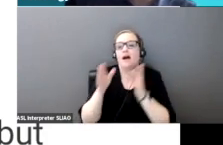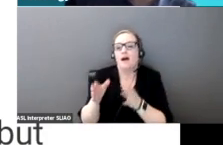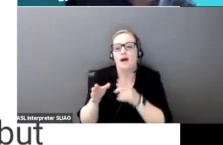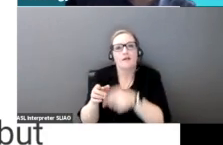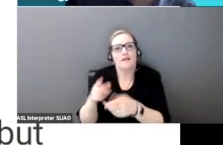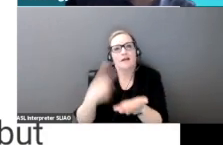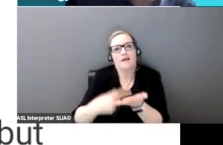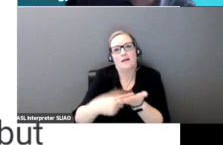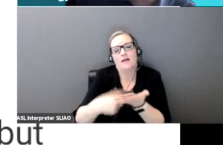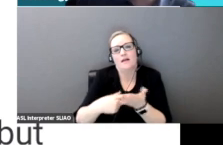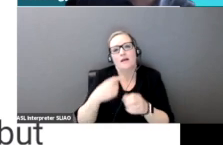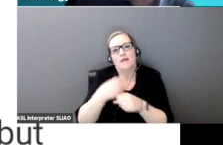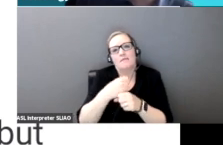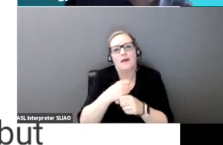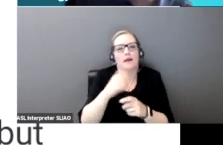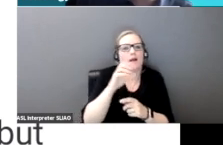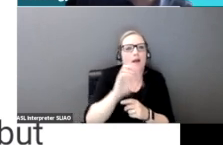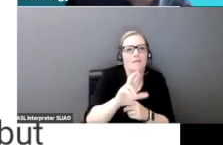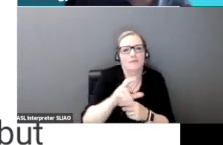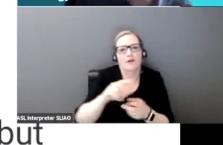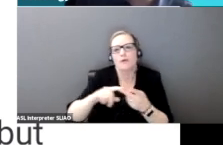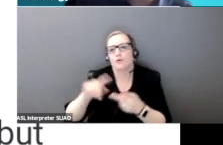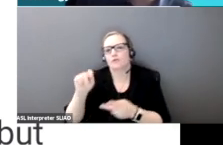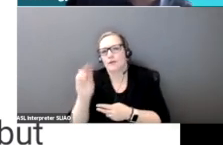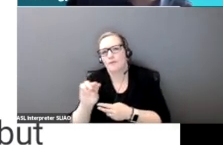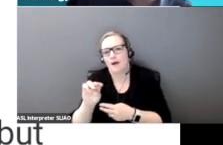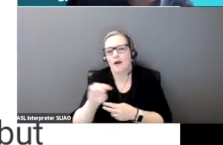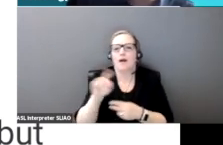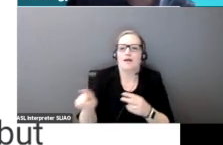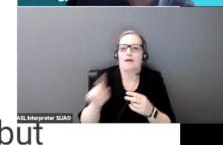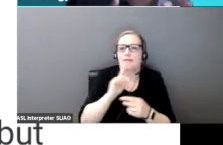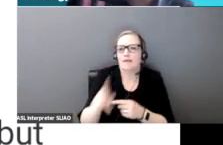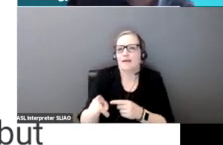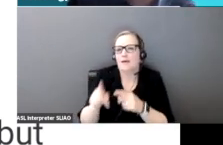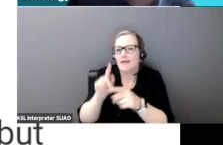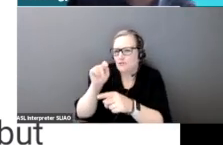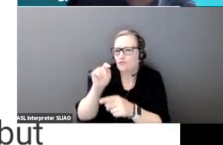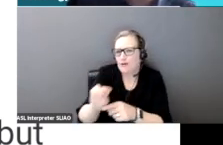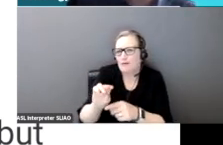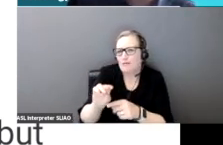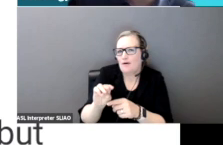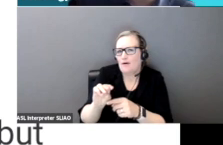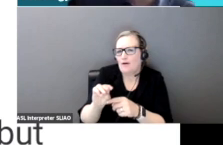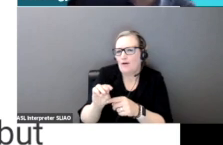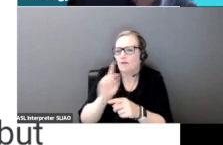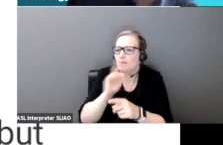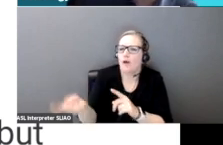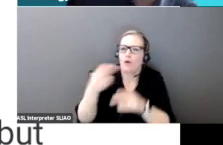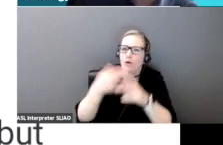and trademark, and they refer to something that should be a trademark as a copyright. And this is very